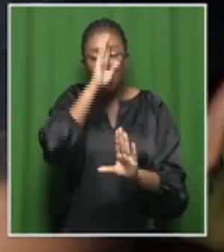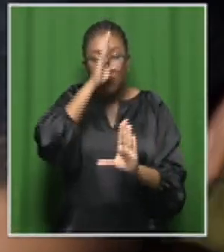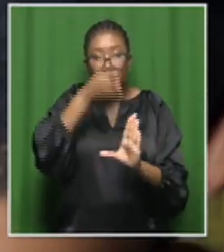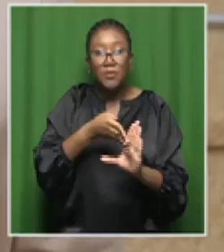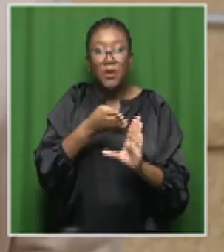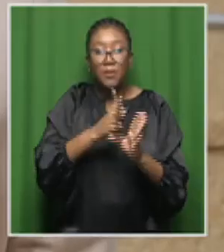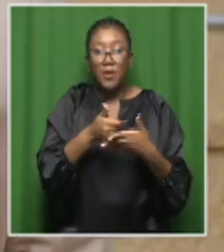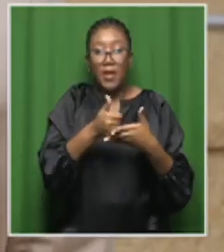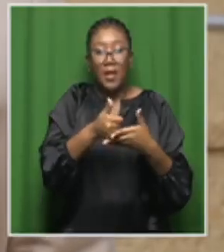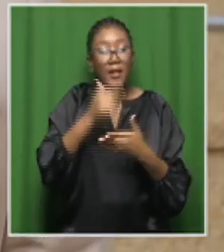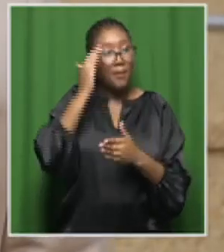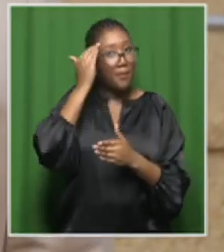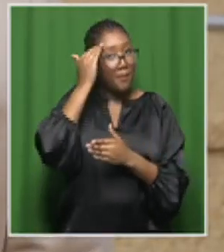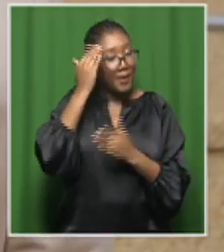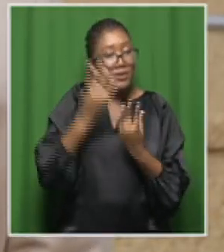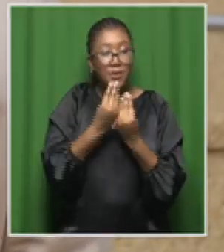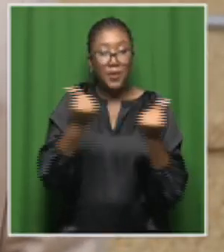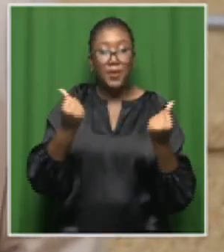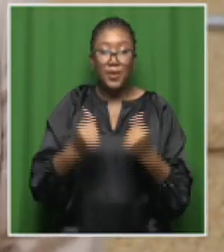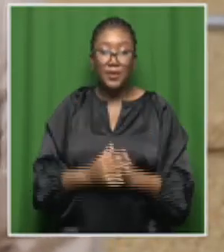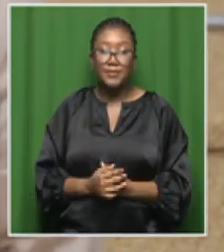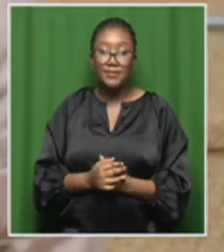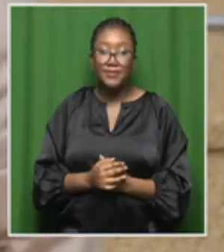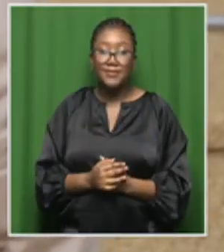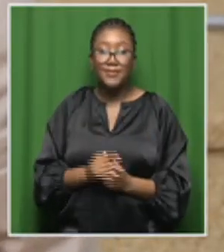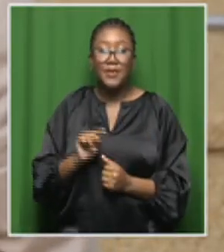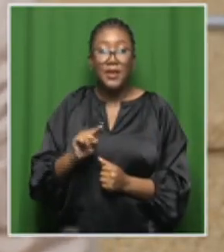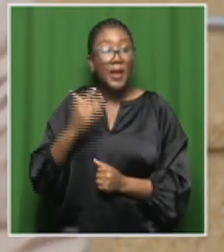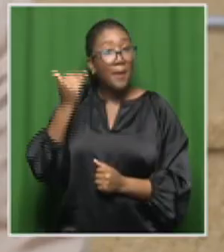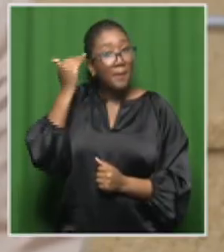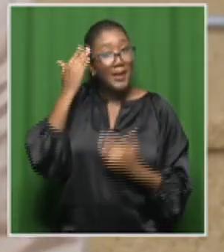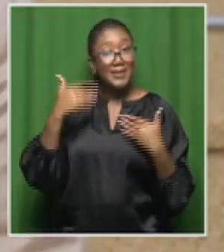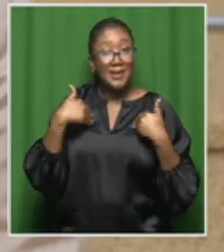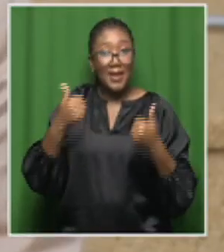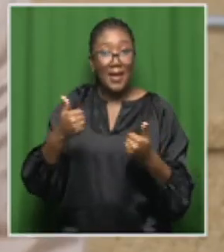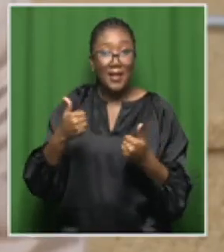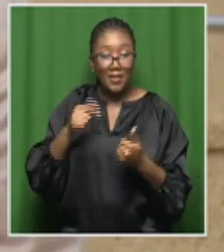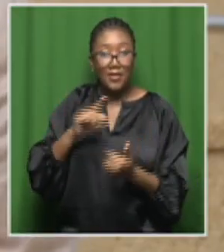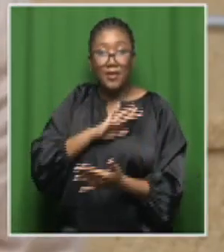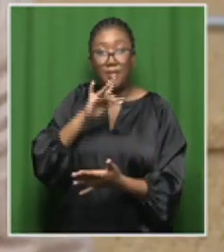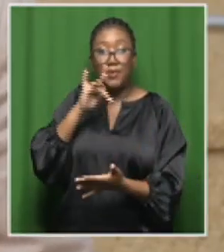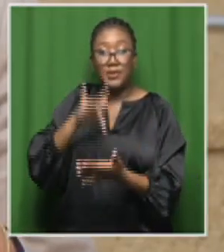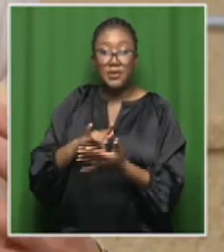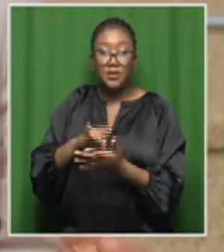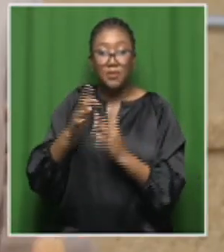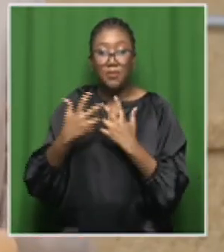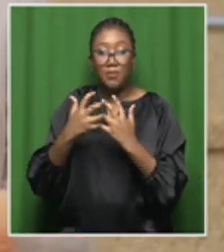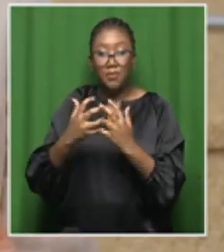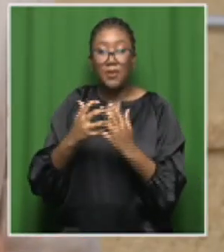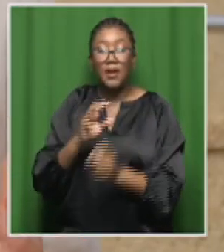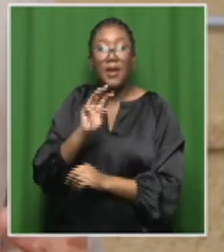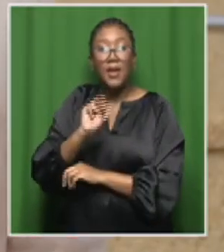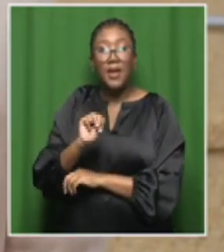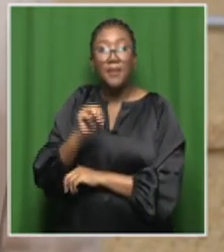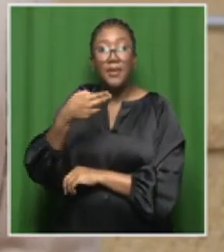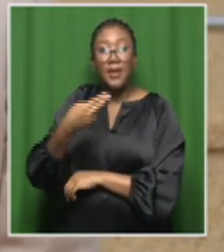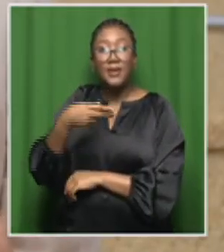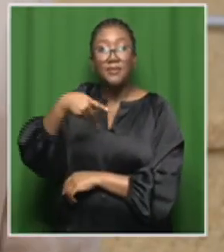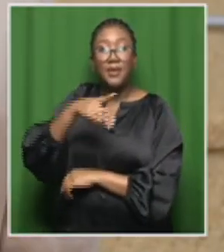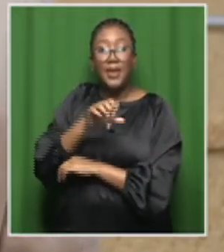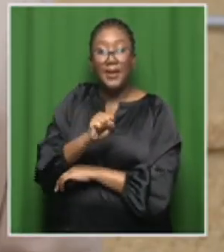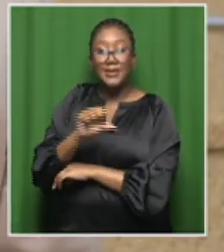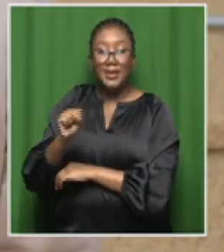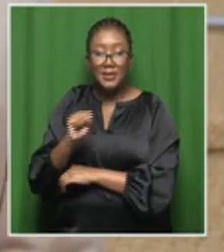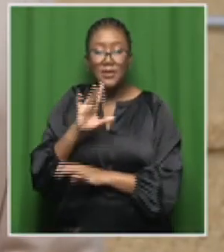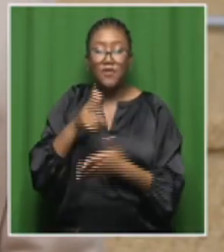a UNICEF-run mental health facility. It's MHPSS. Children to play, to